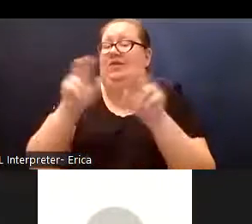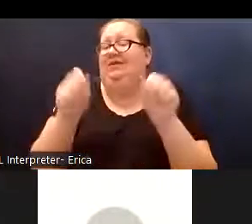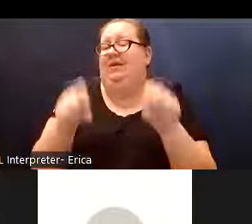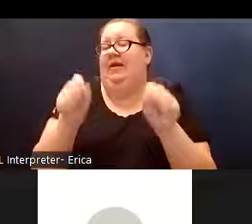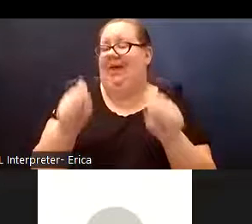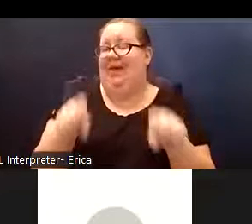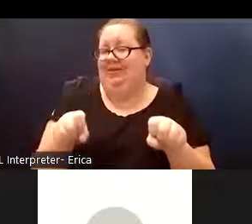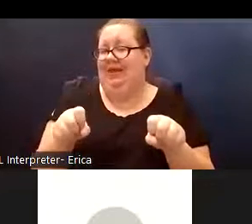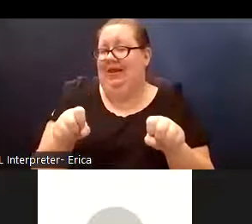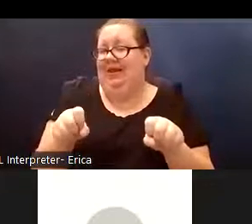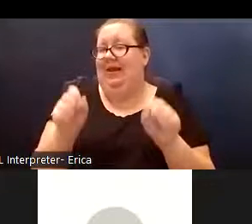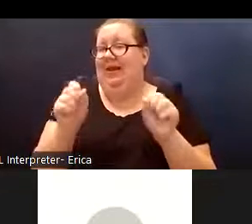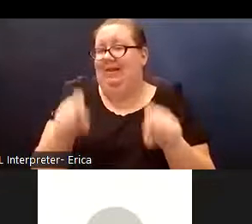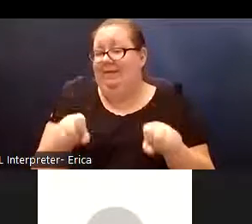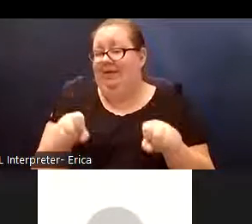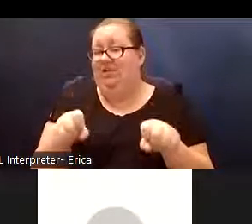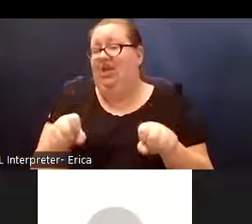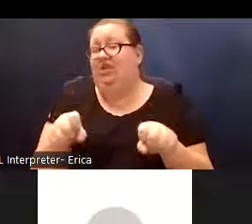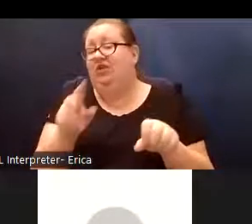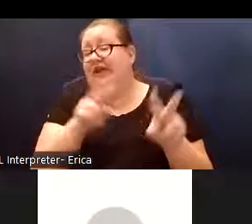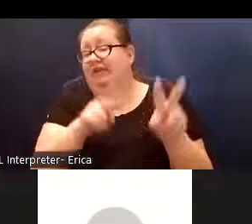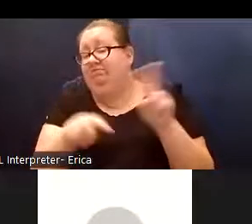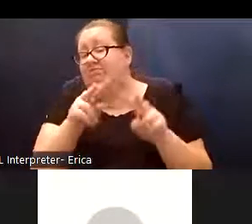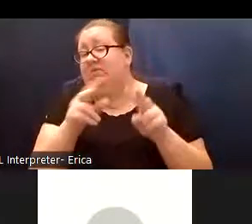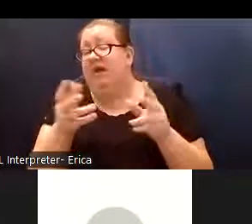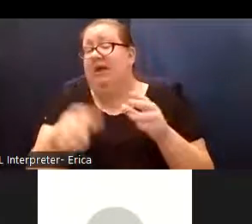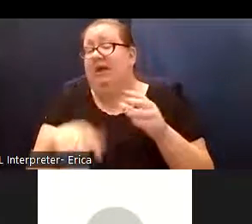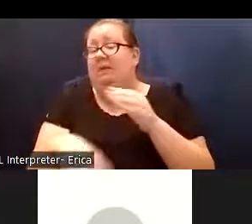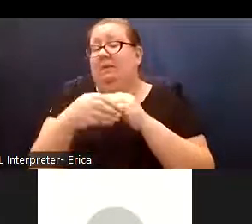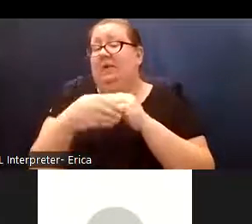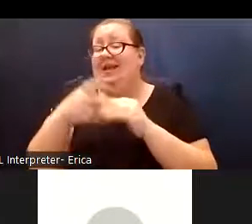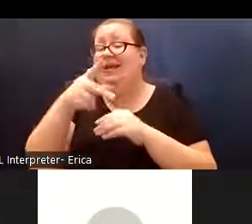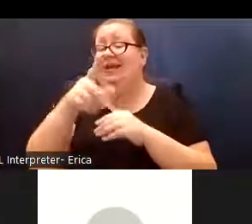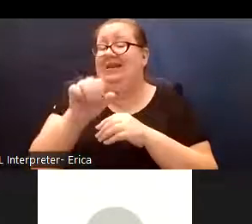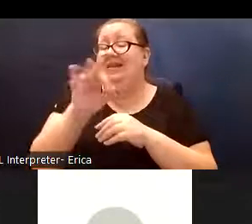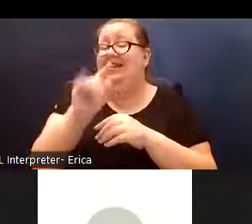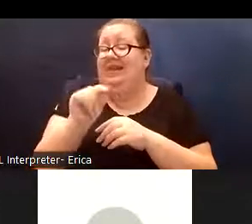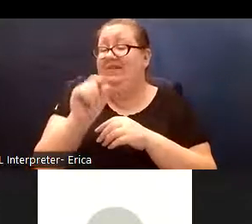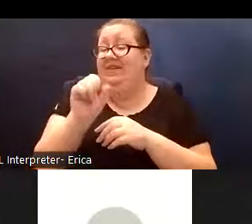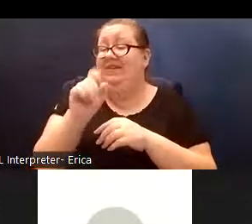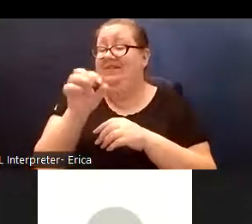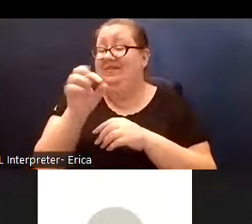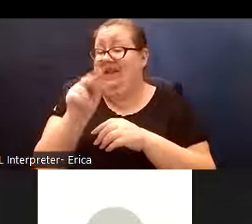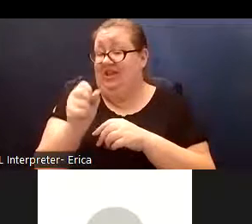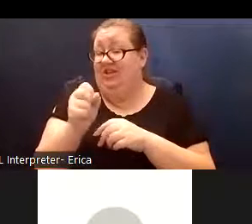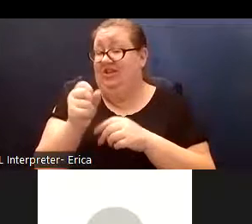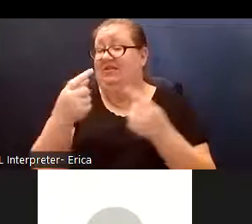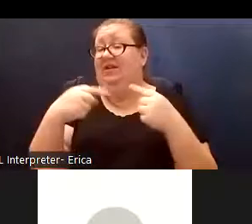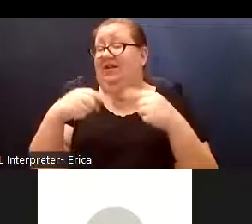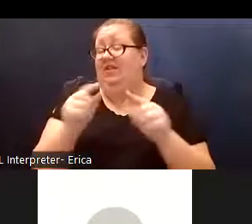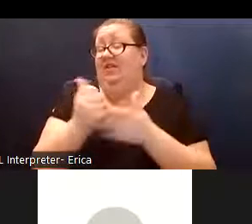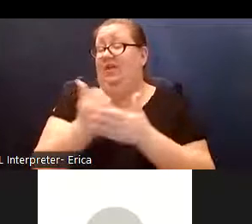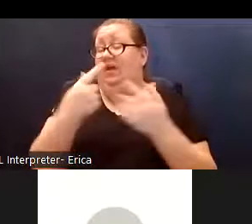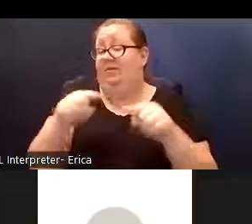potentially look at putting in lift stations to get more water out during high tides, etc.